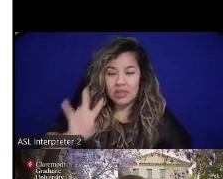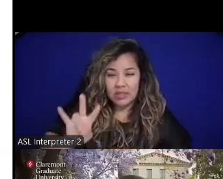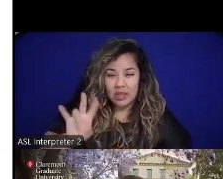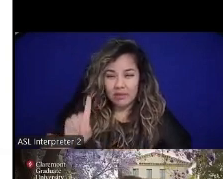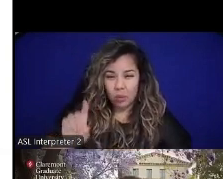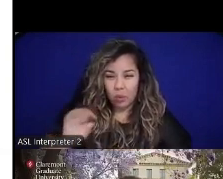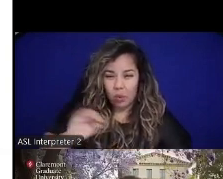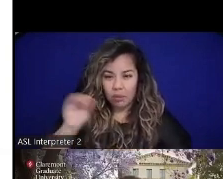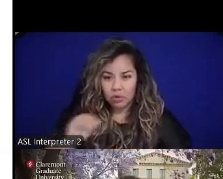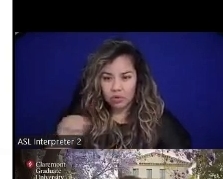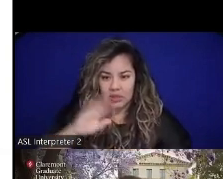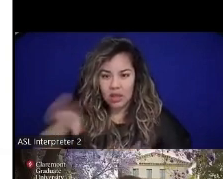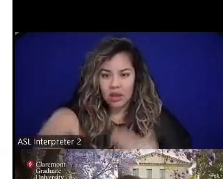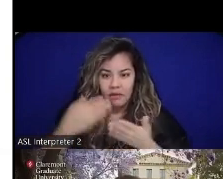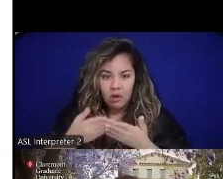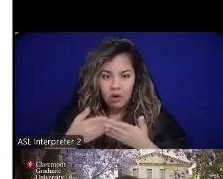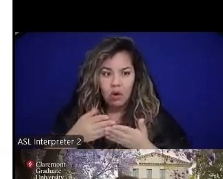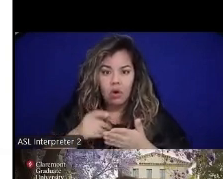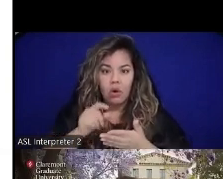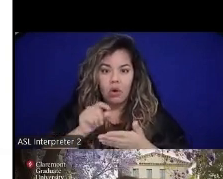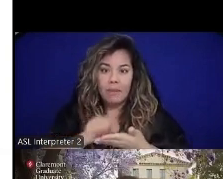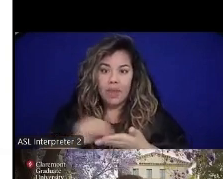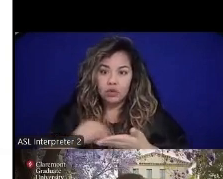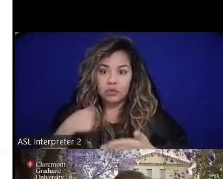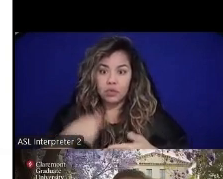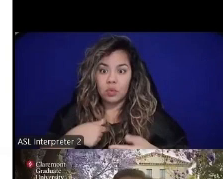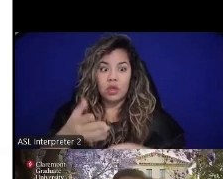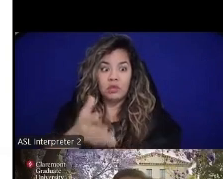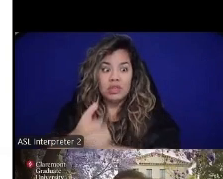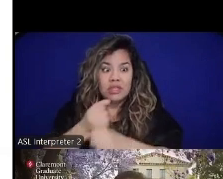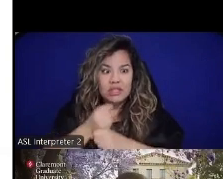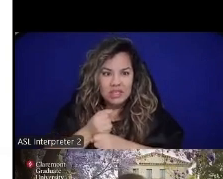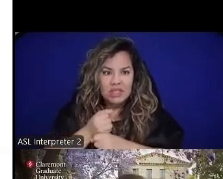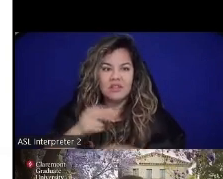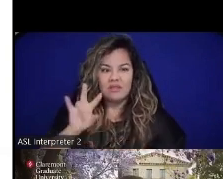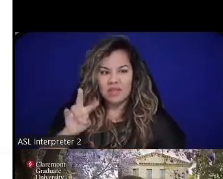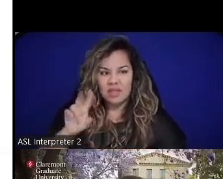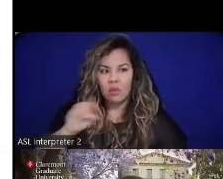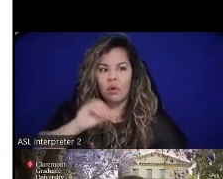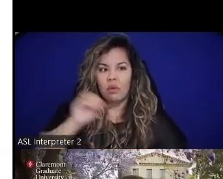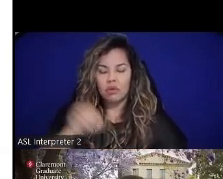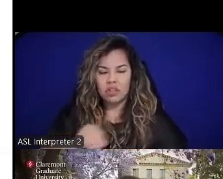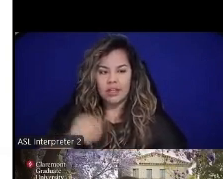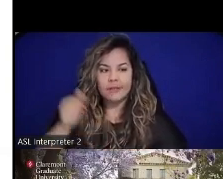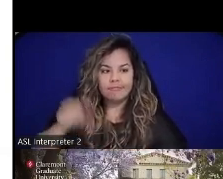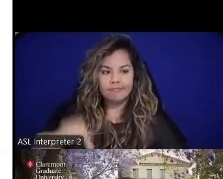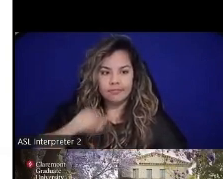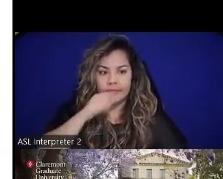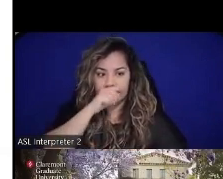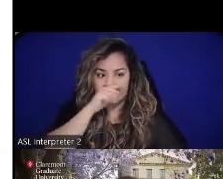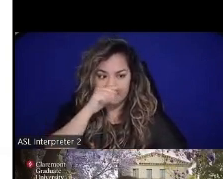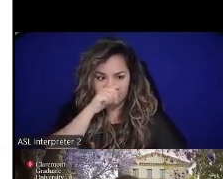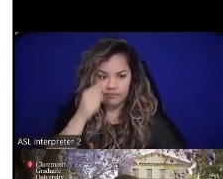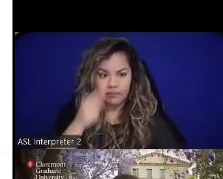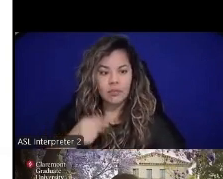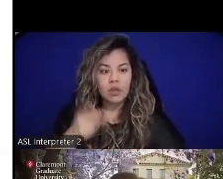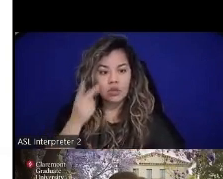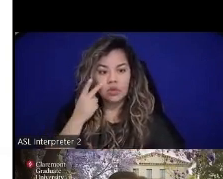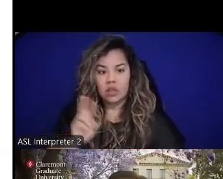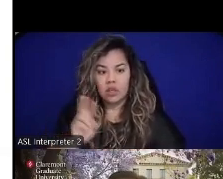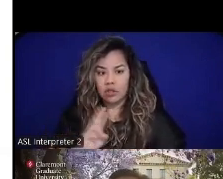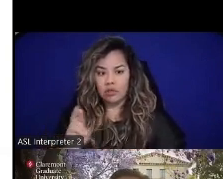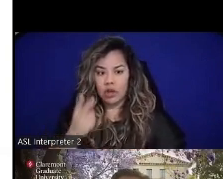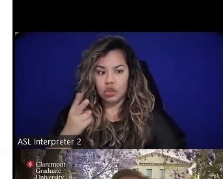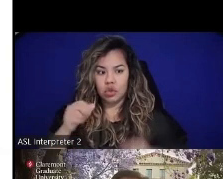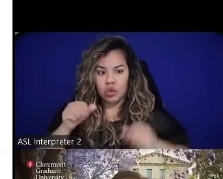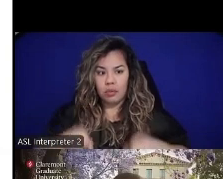receive. On the right-hand side of the slide, you see two possible scenarios for your manuscript. The first is a researcher